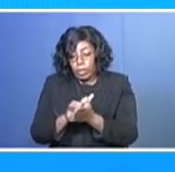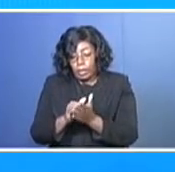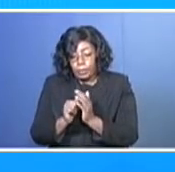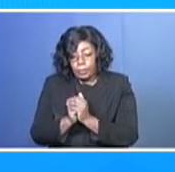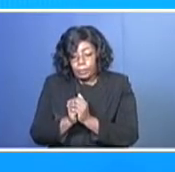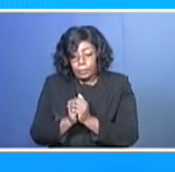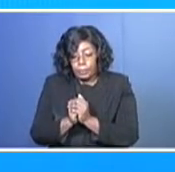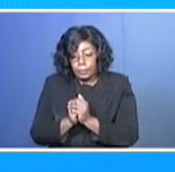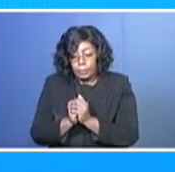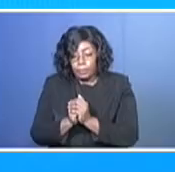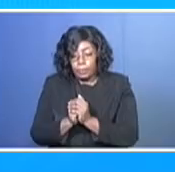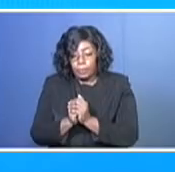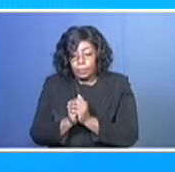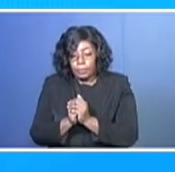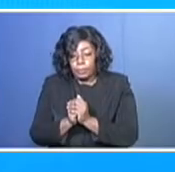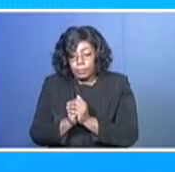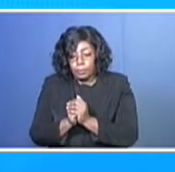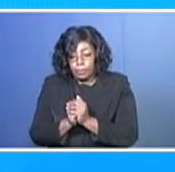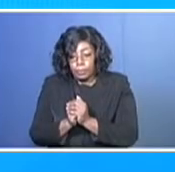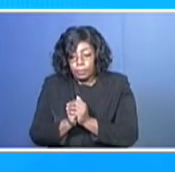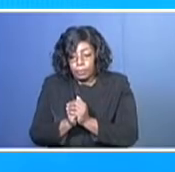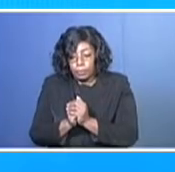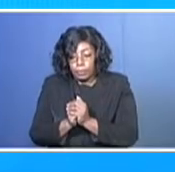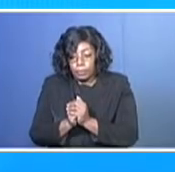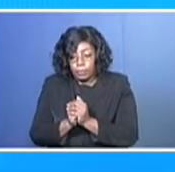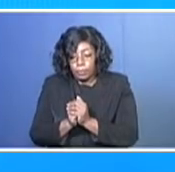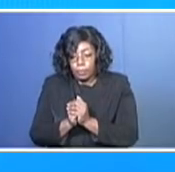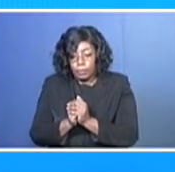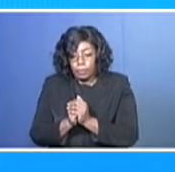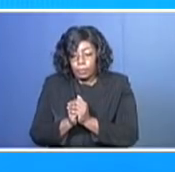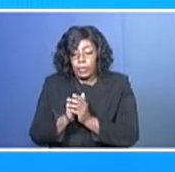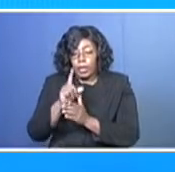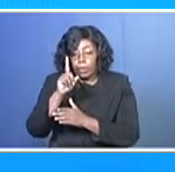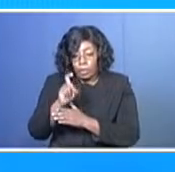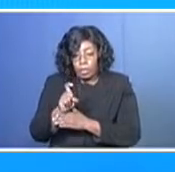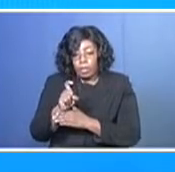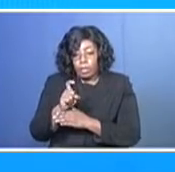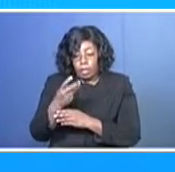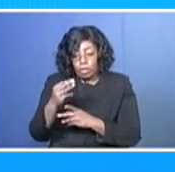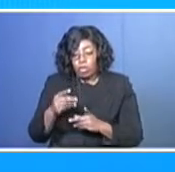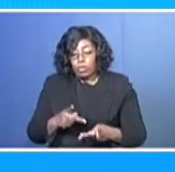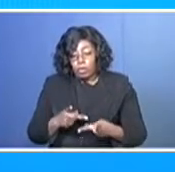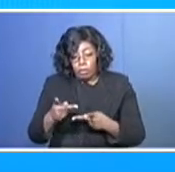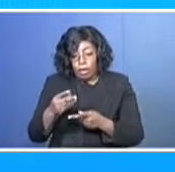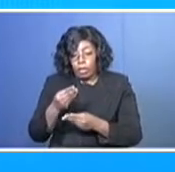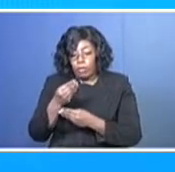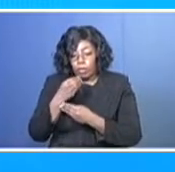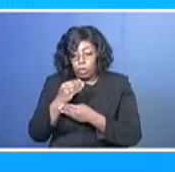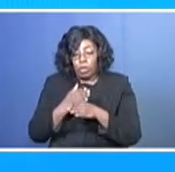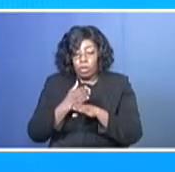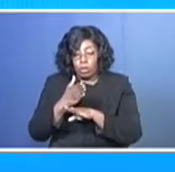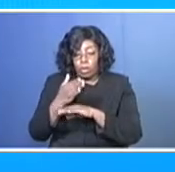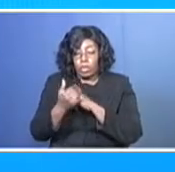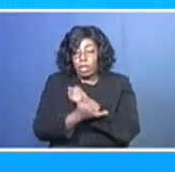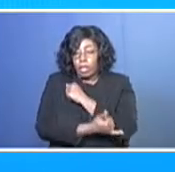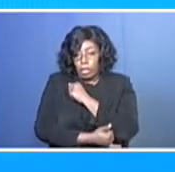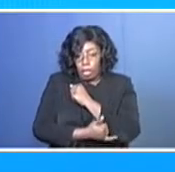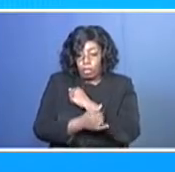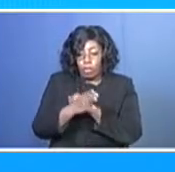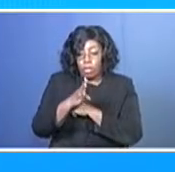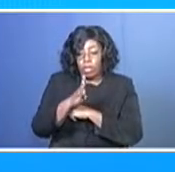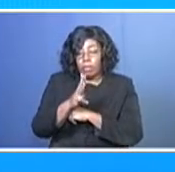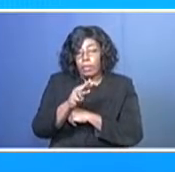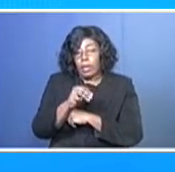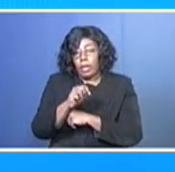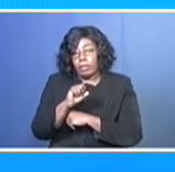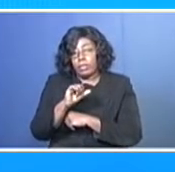and we all understand the need for providing food nationwide. So BAMSI will assist us in doing that. It will